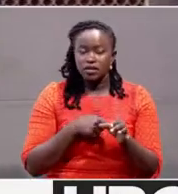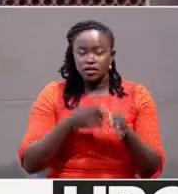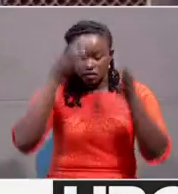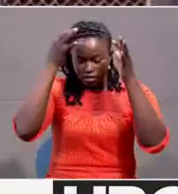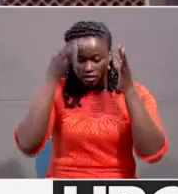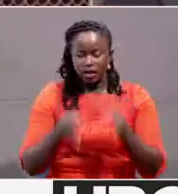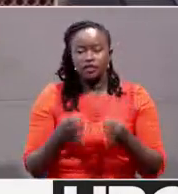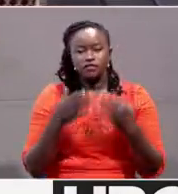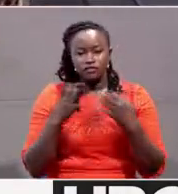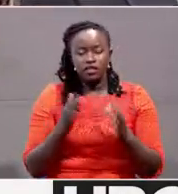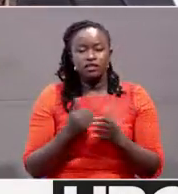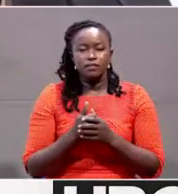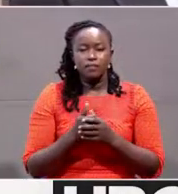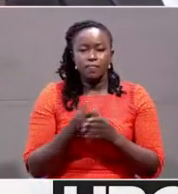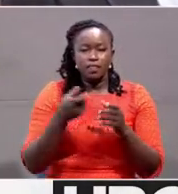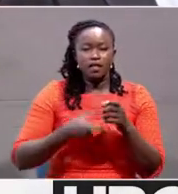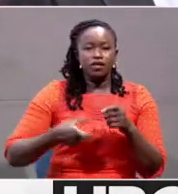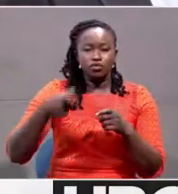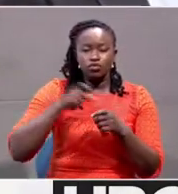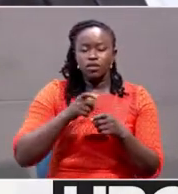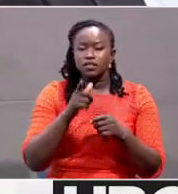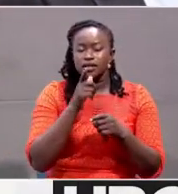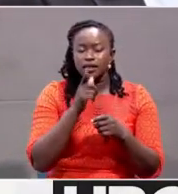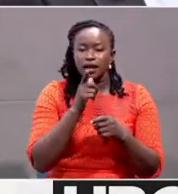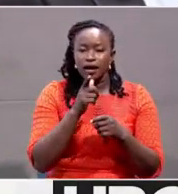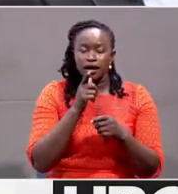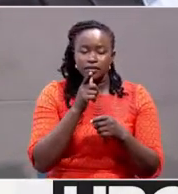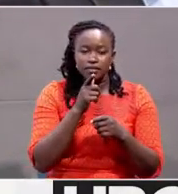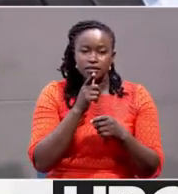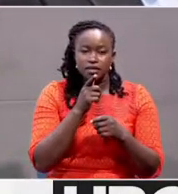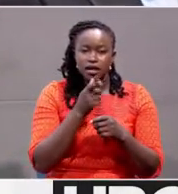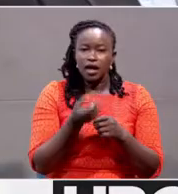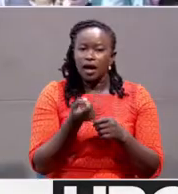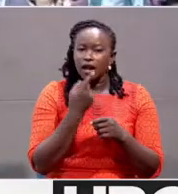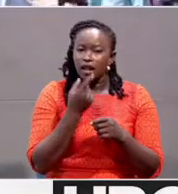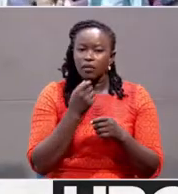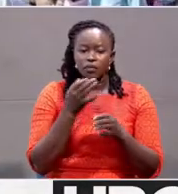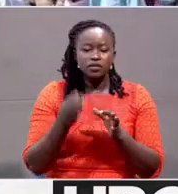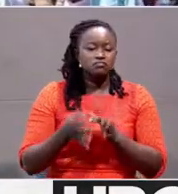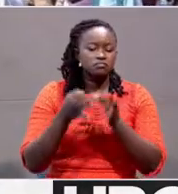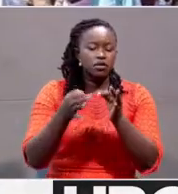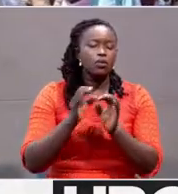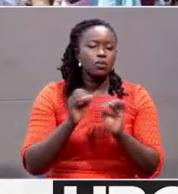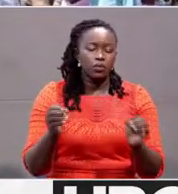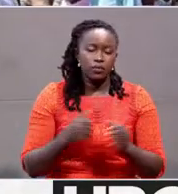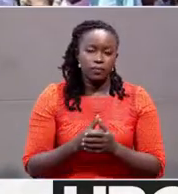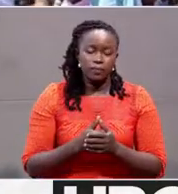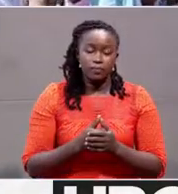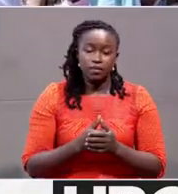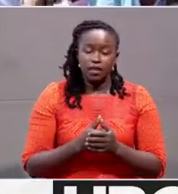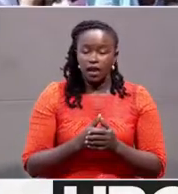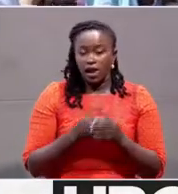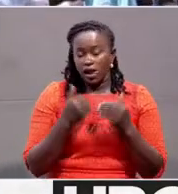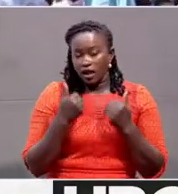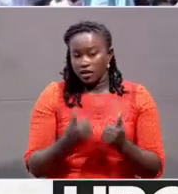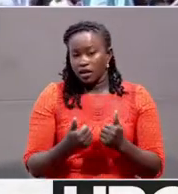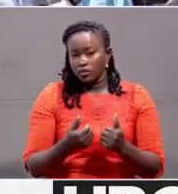you increased lunch allowance was not taken. Is that true? Yes. Chisoro district has